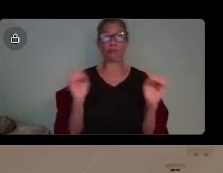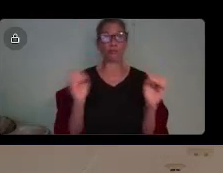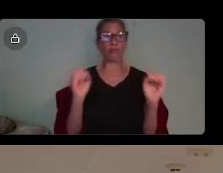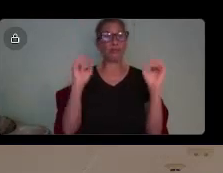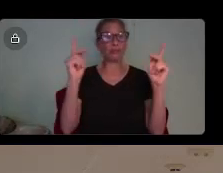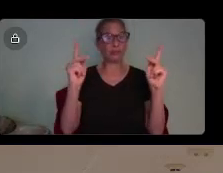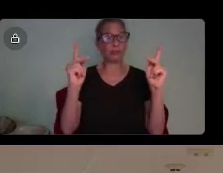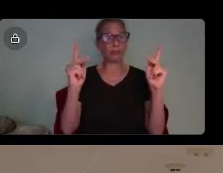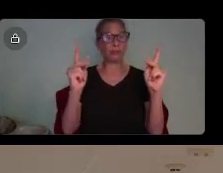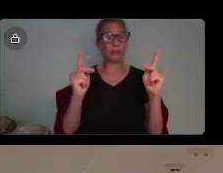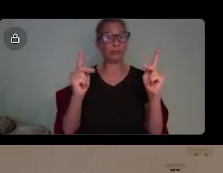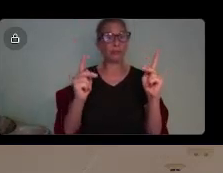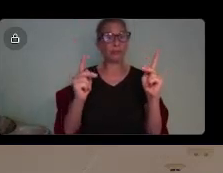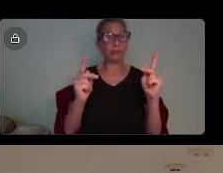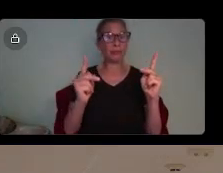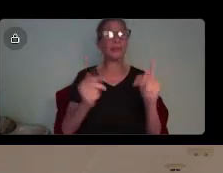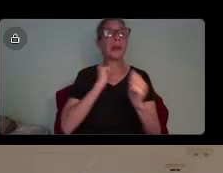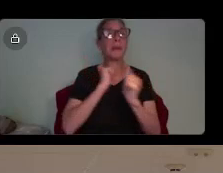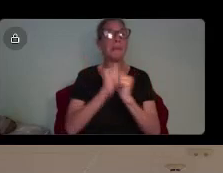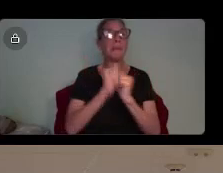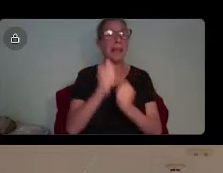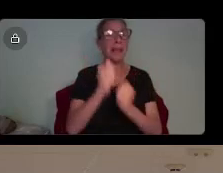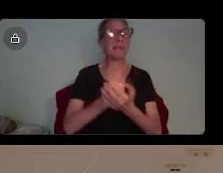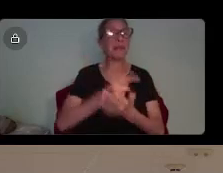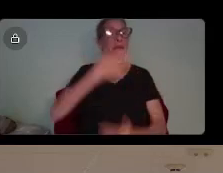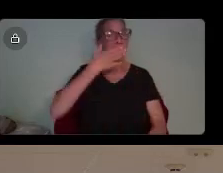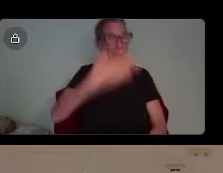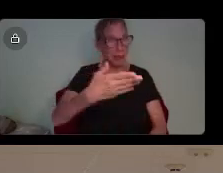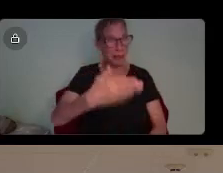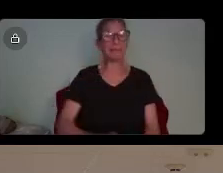I am also a yes, that motion is passed. Thank you, board members.